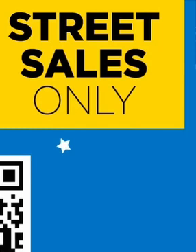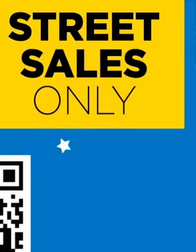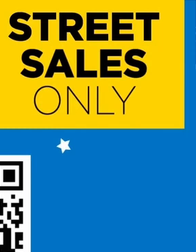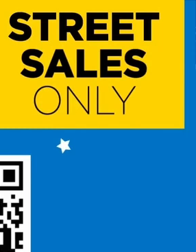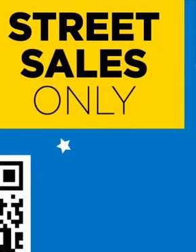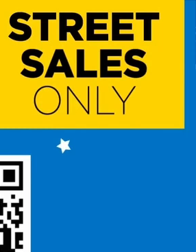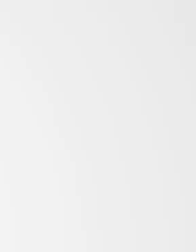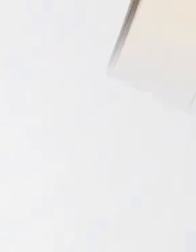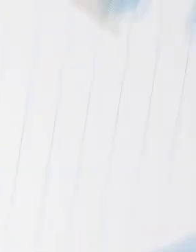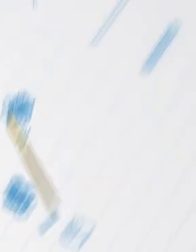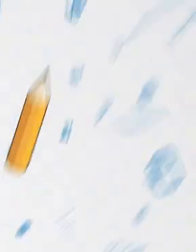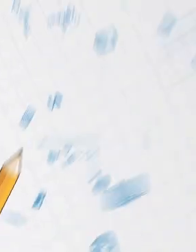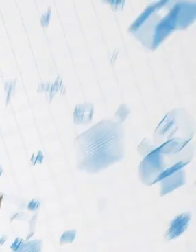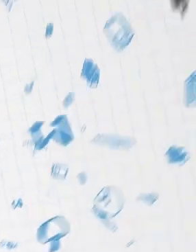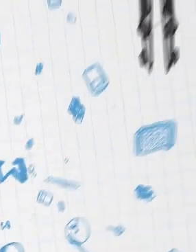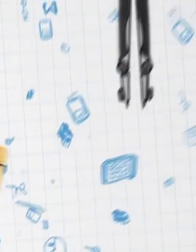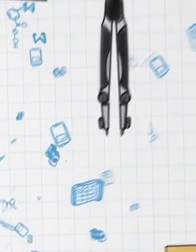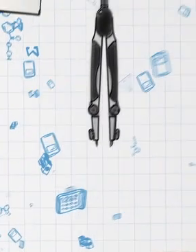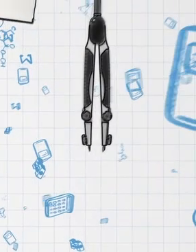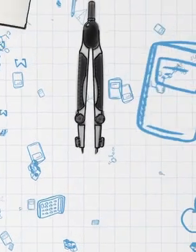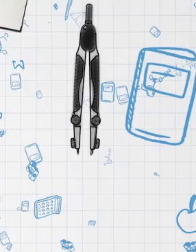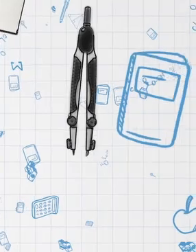Zoe and Zoshi.